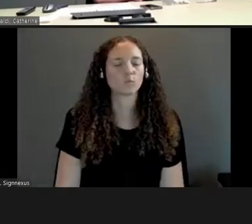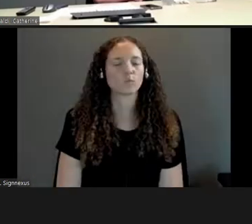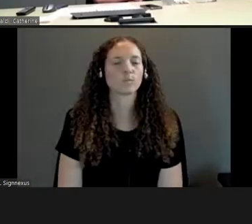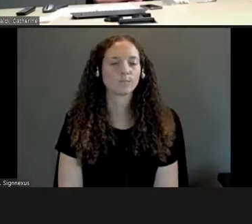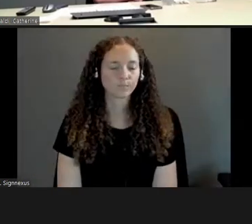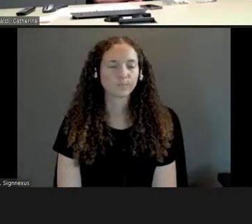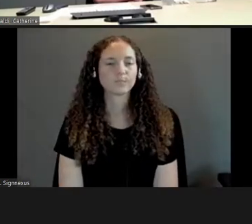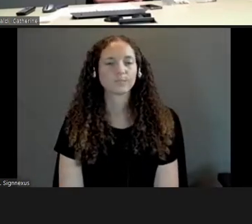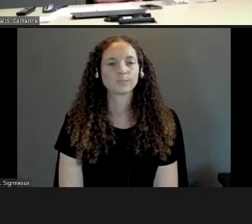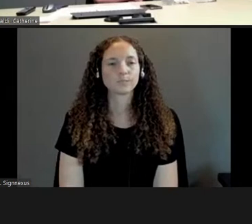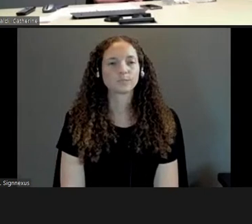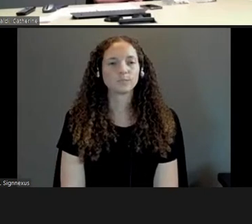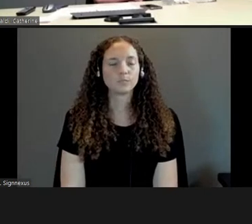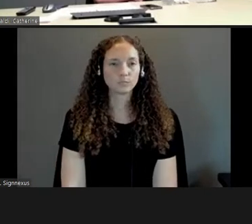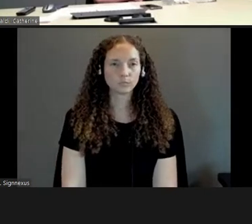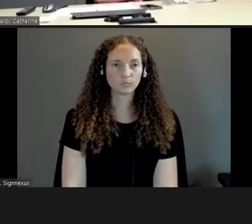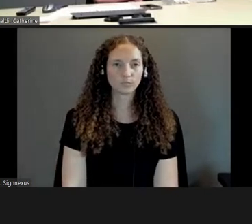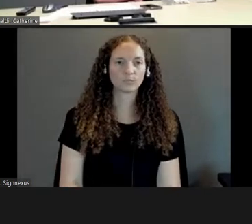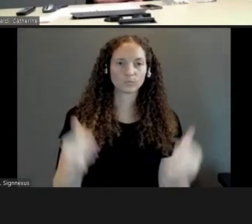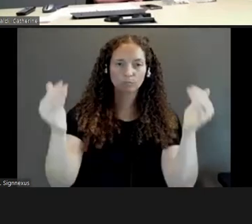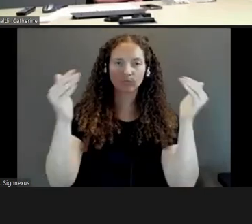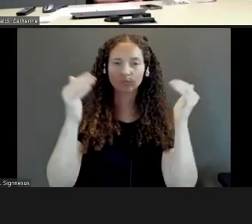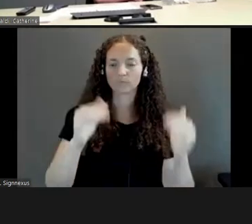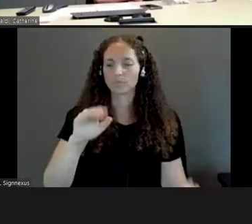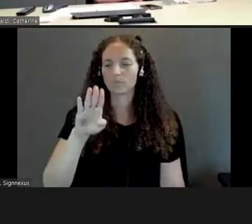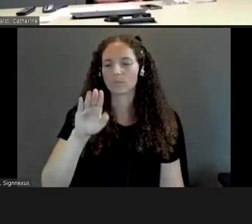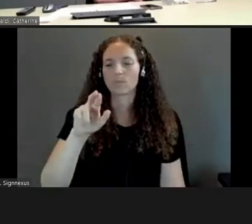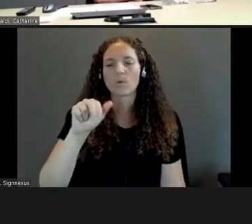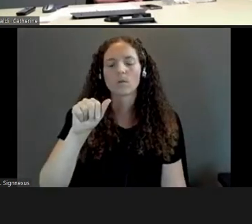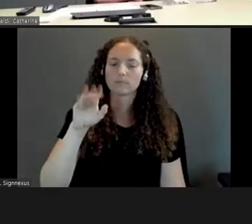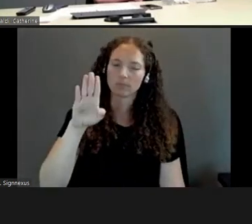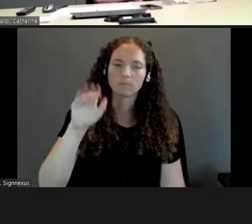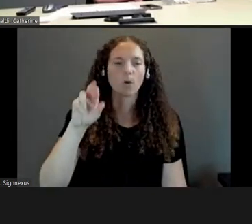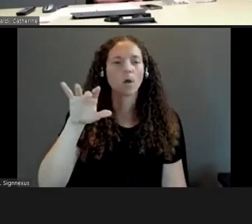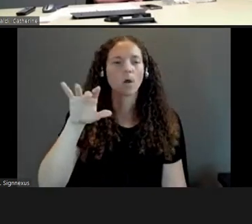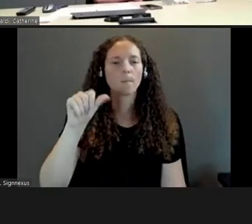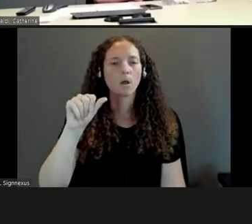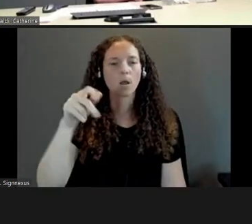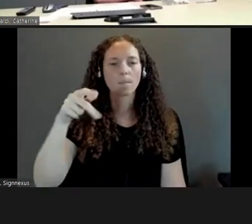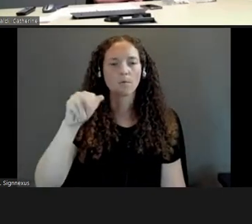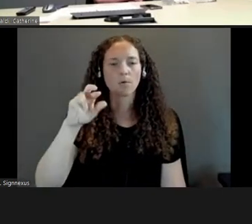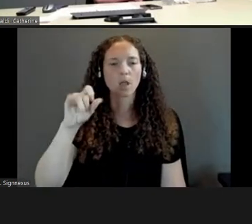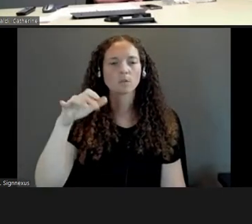Thank you. Next, we're going to have Barbara Perasco, followed by Michael Carroll.